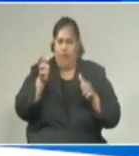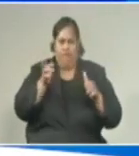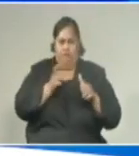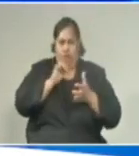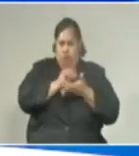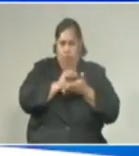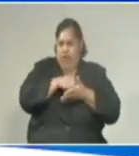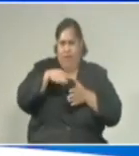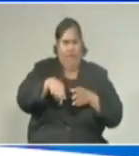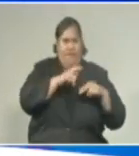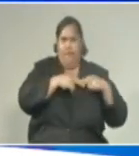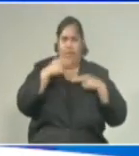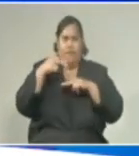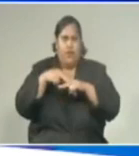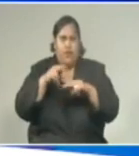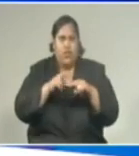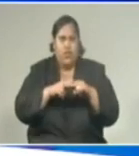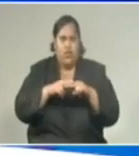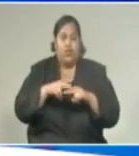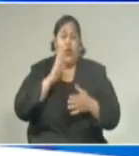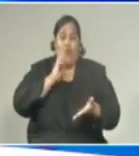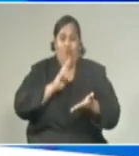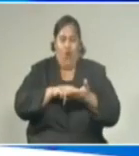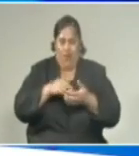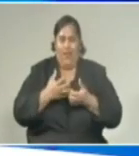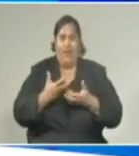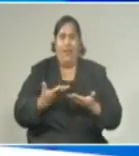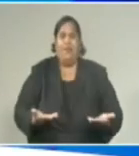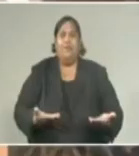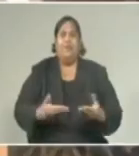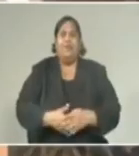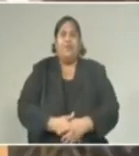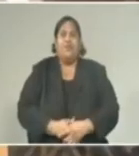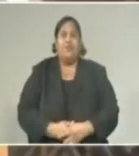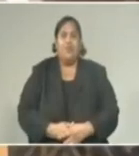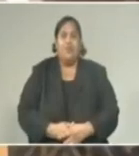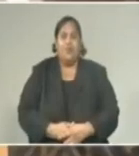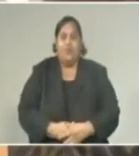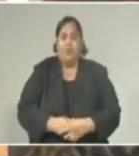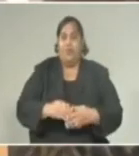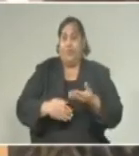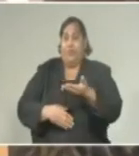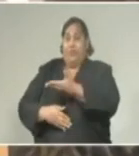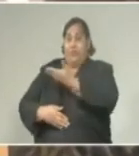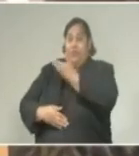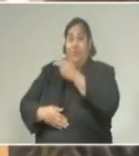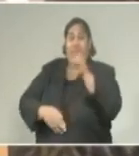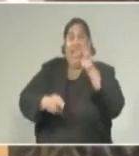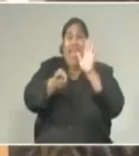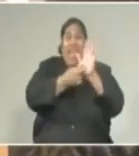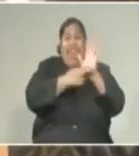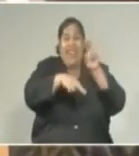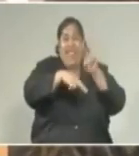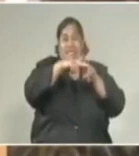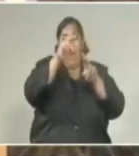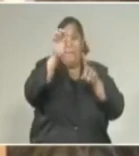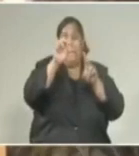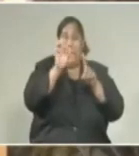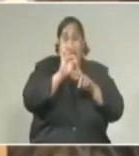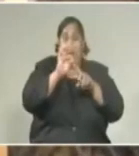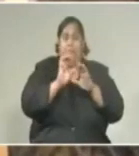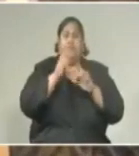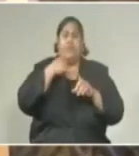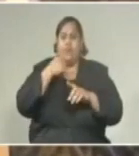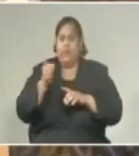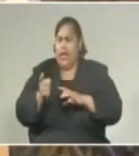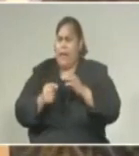Fiji. Pal Ahluwalia was at the event. Filed this report. The leaders of the opposition parties strongly